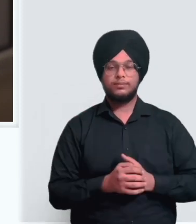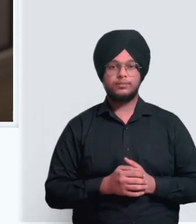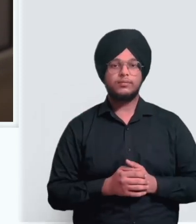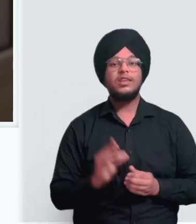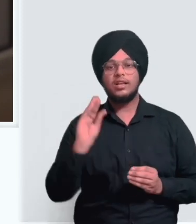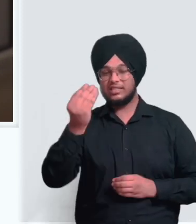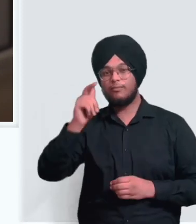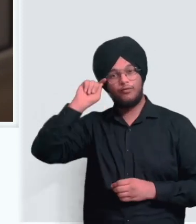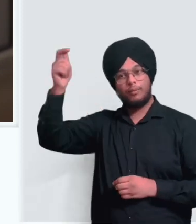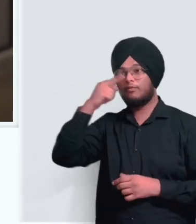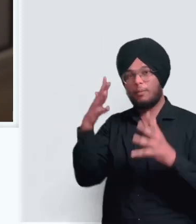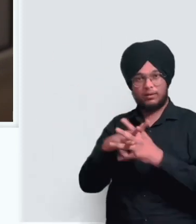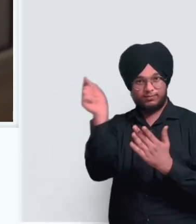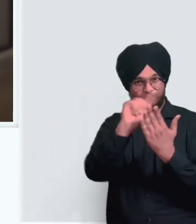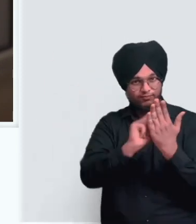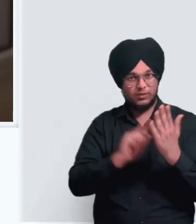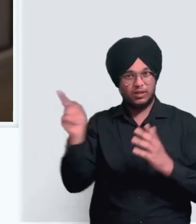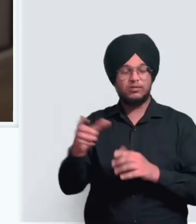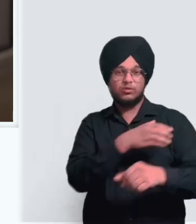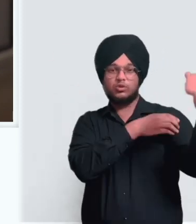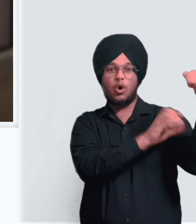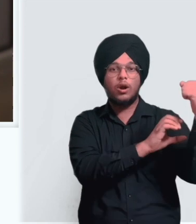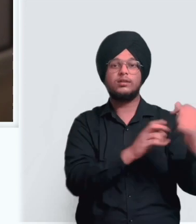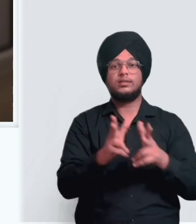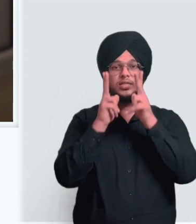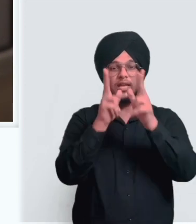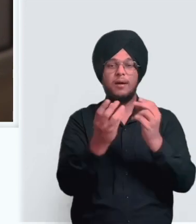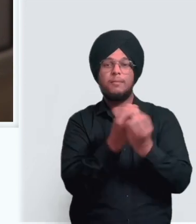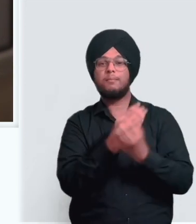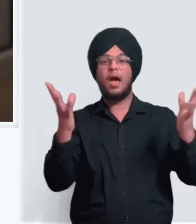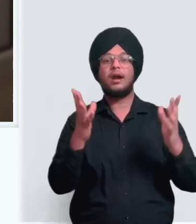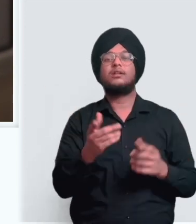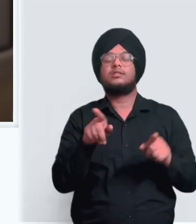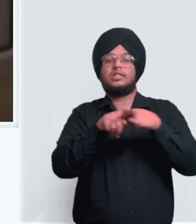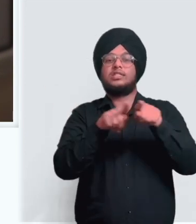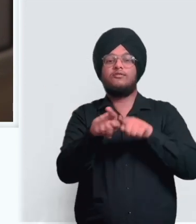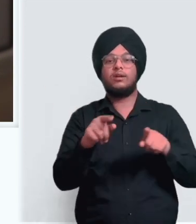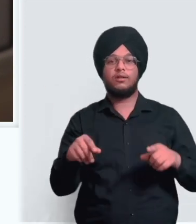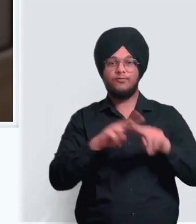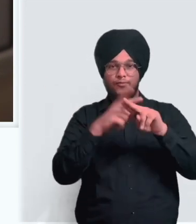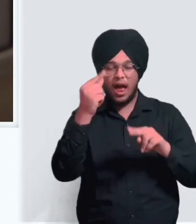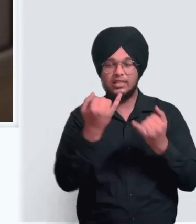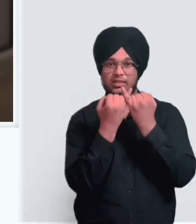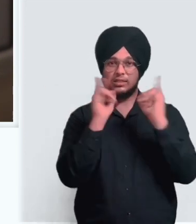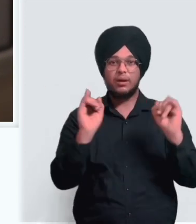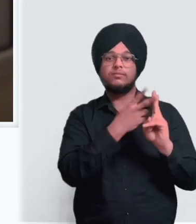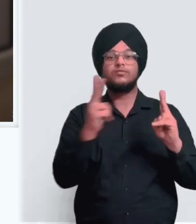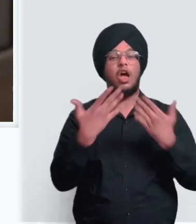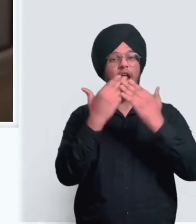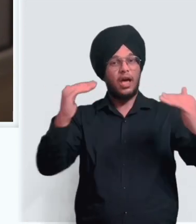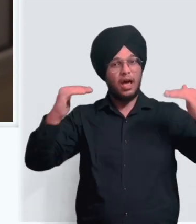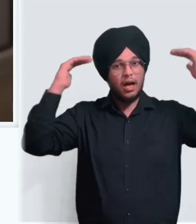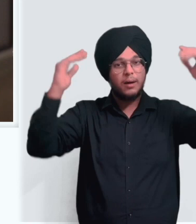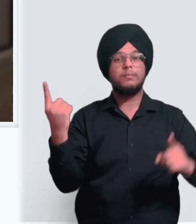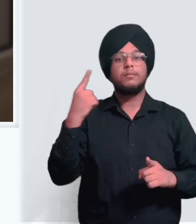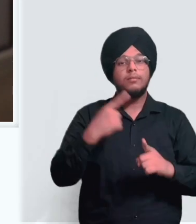Nautch Girls. A number of the wives, for example, possessed financial independence, were well educated, and could inherit property,